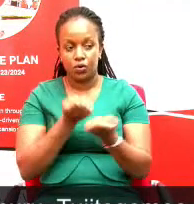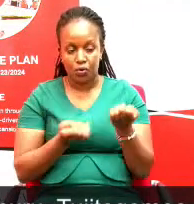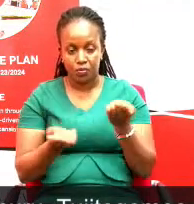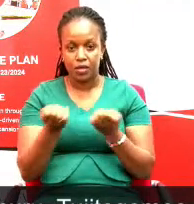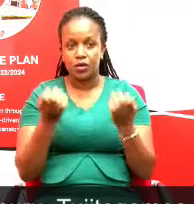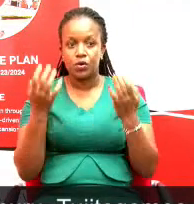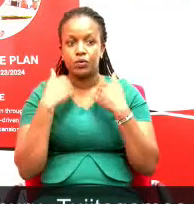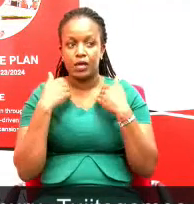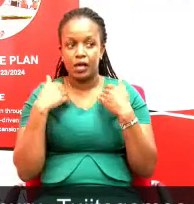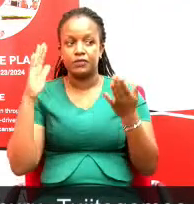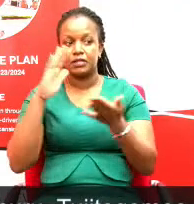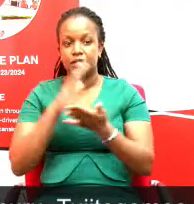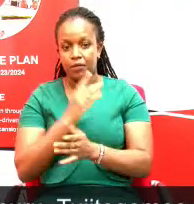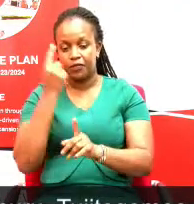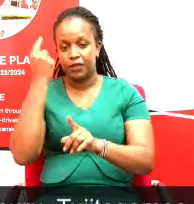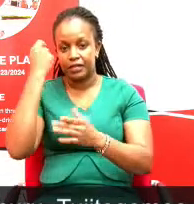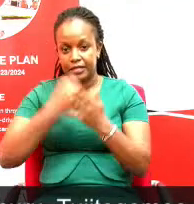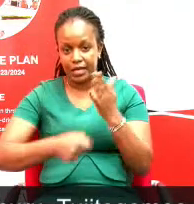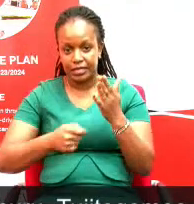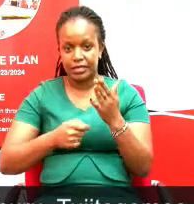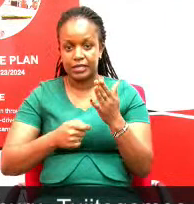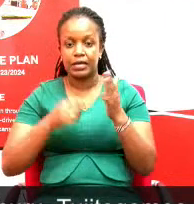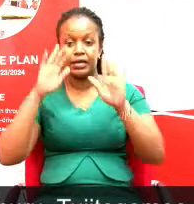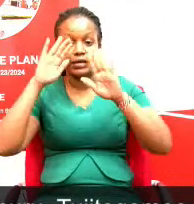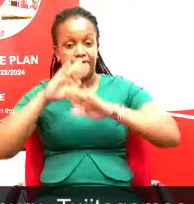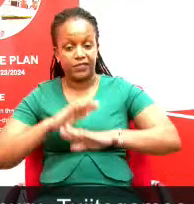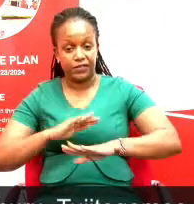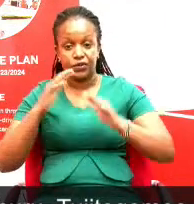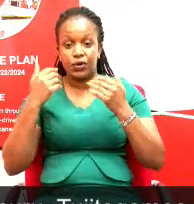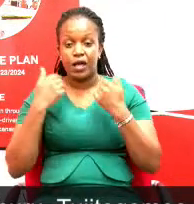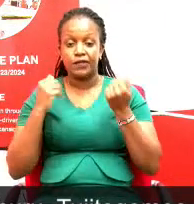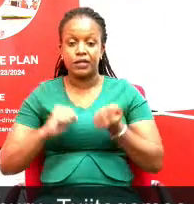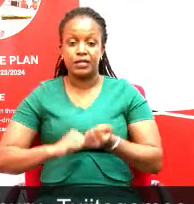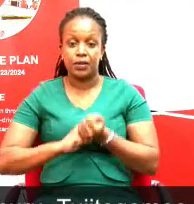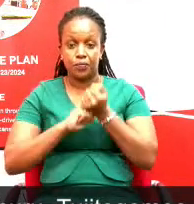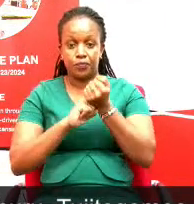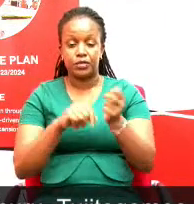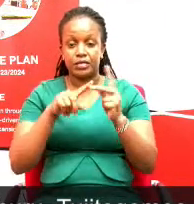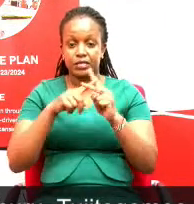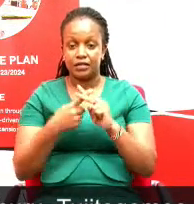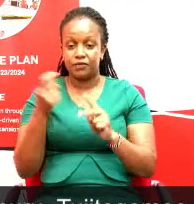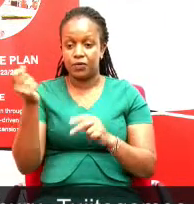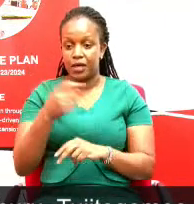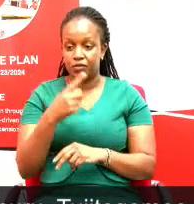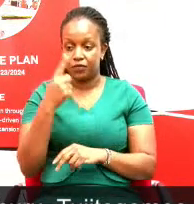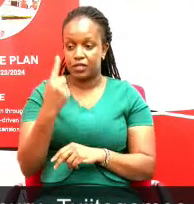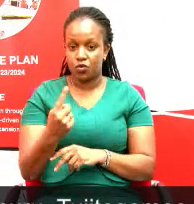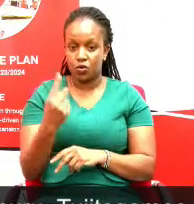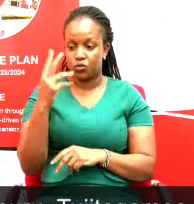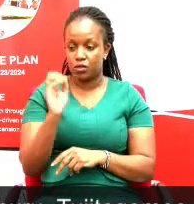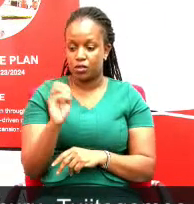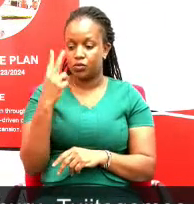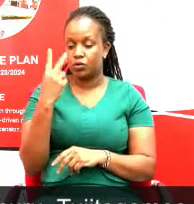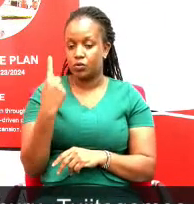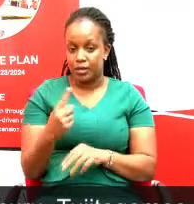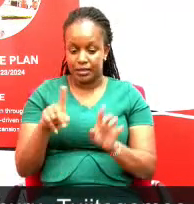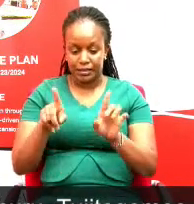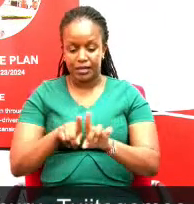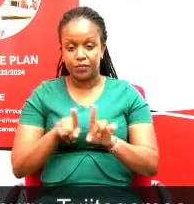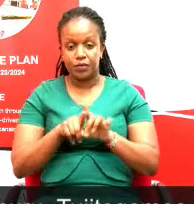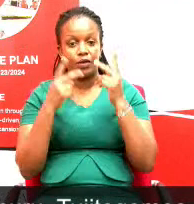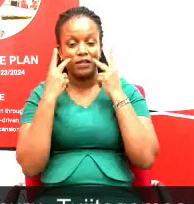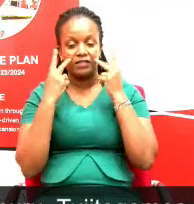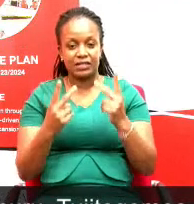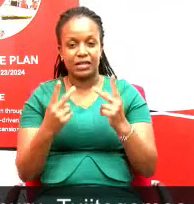reversed some of the tax reliefs so as to support revenue growth beginning January 2021. And as a result of this, we've seen